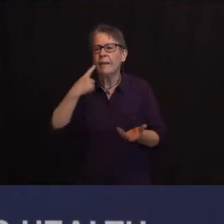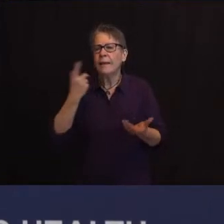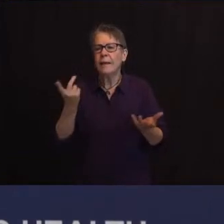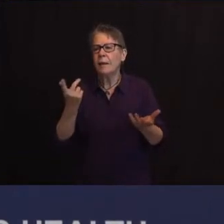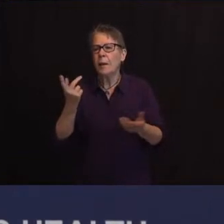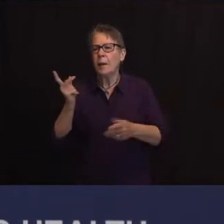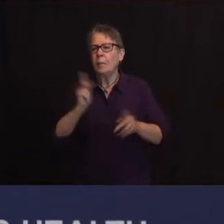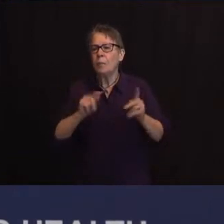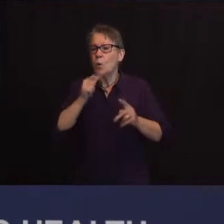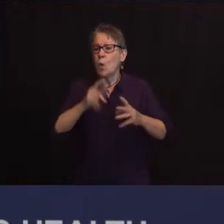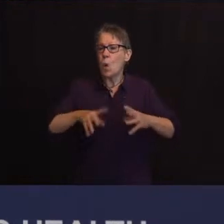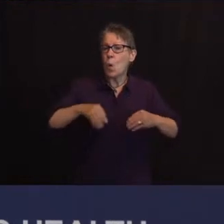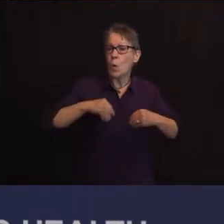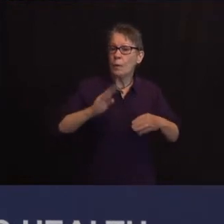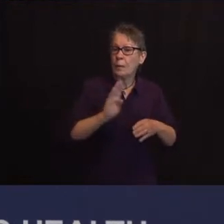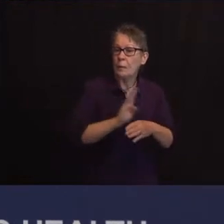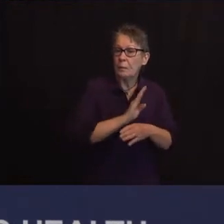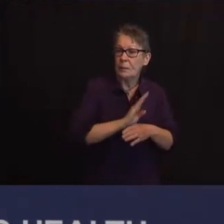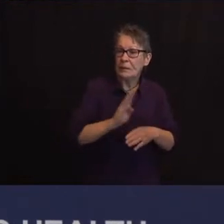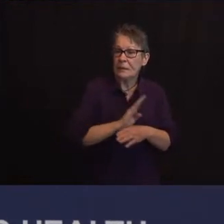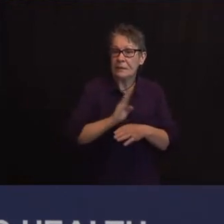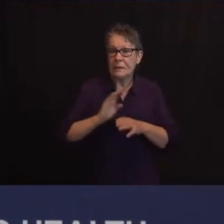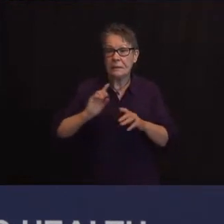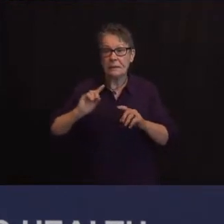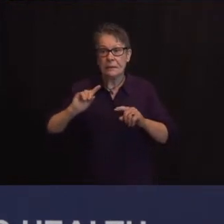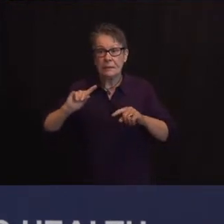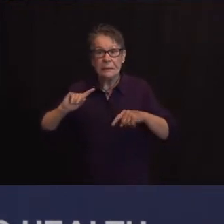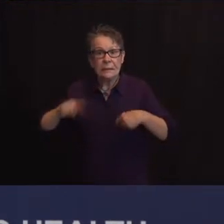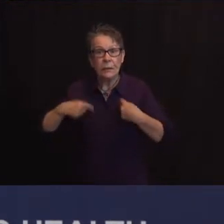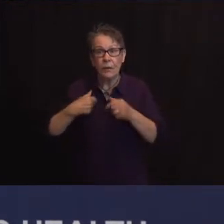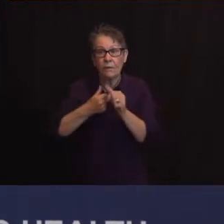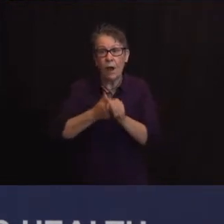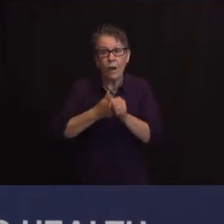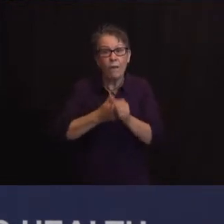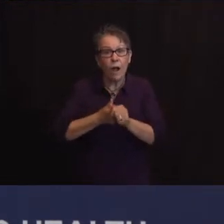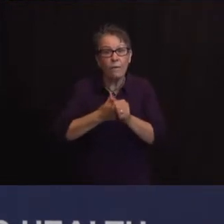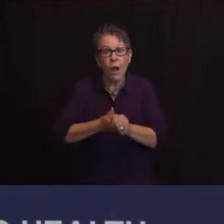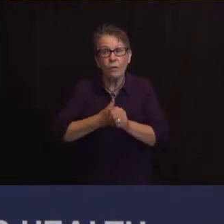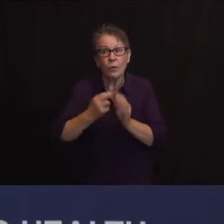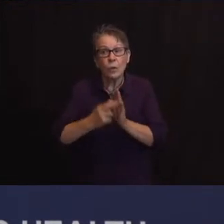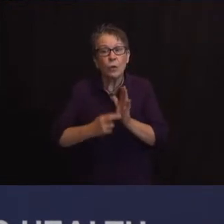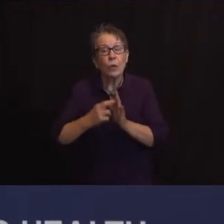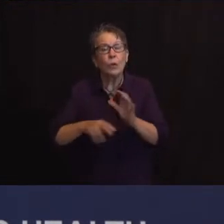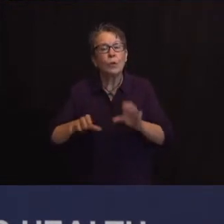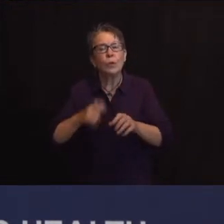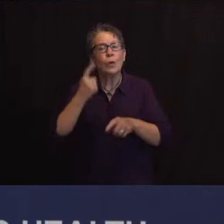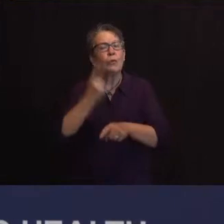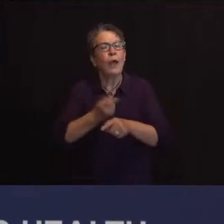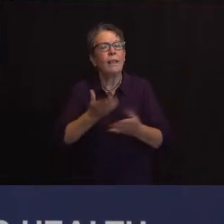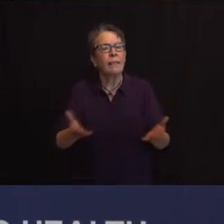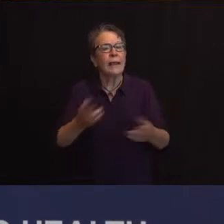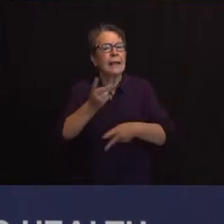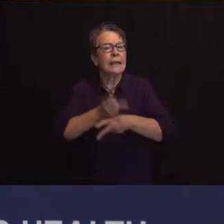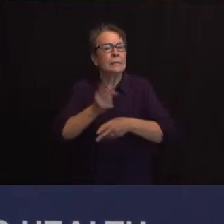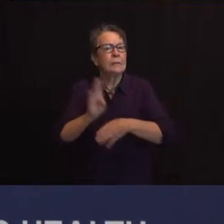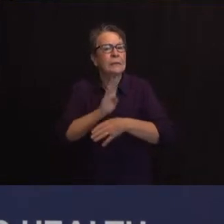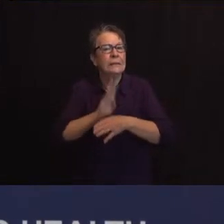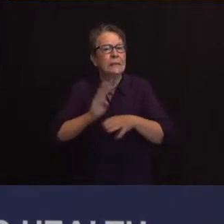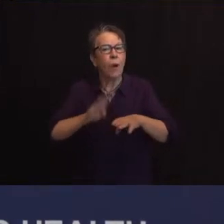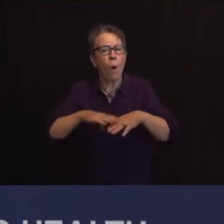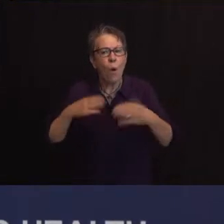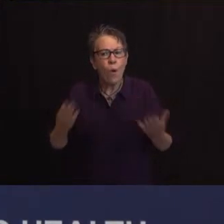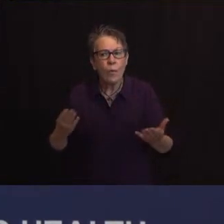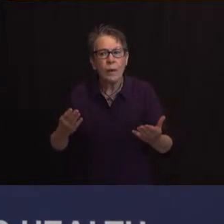who overwhelmingly, from day one, were and continue to do the right thing. But I also think it is